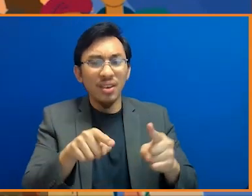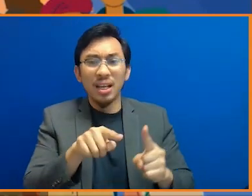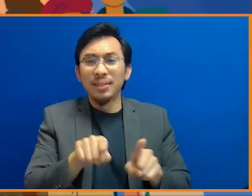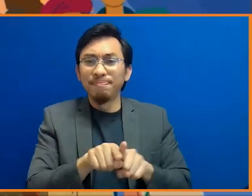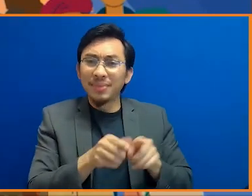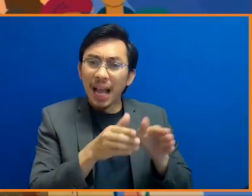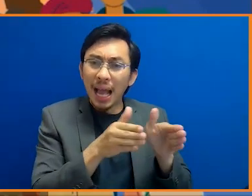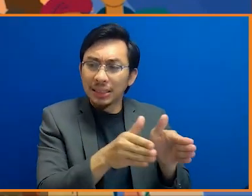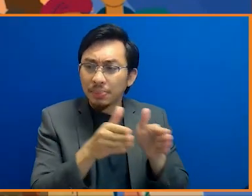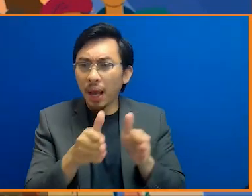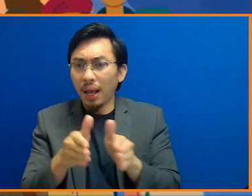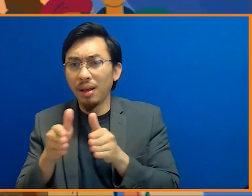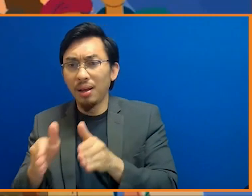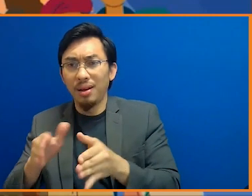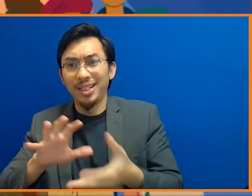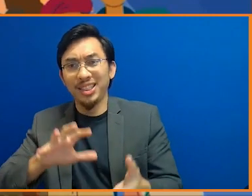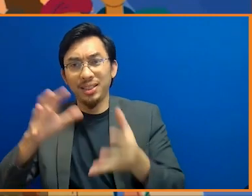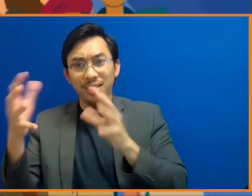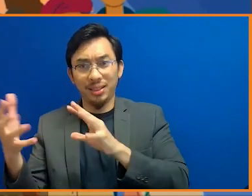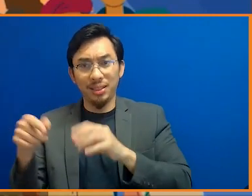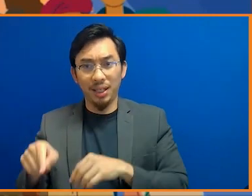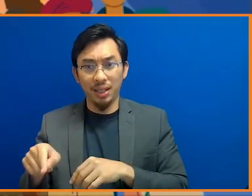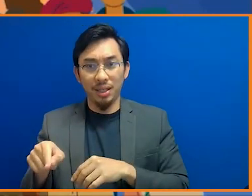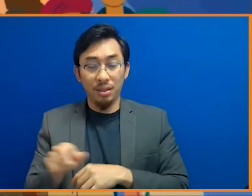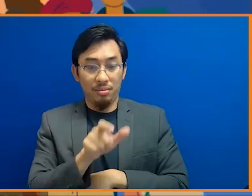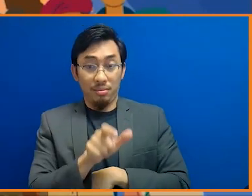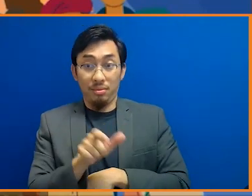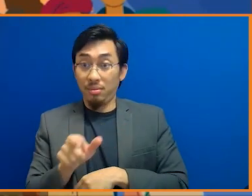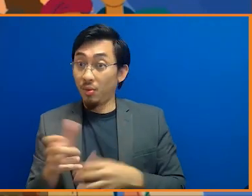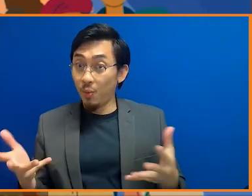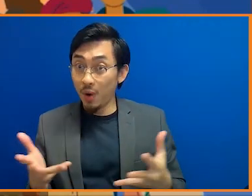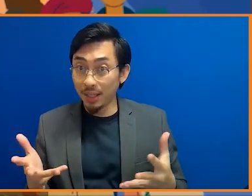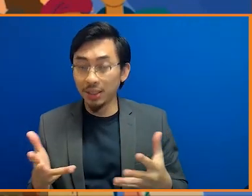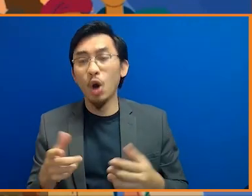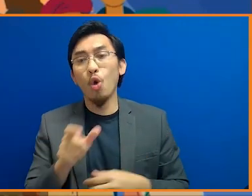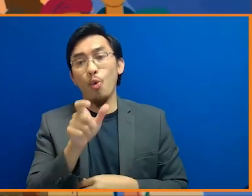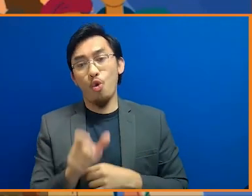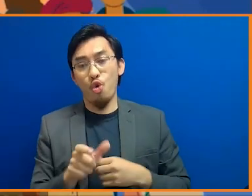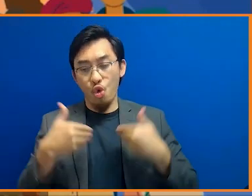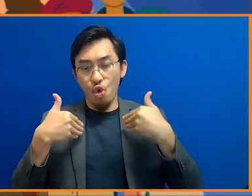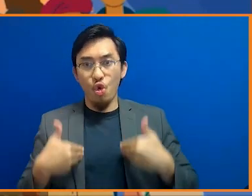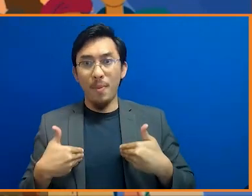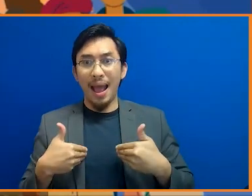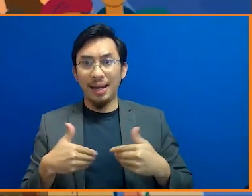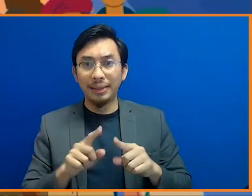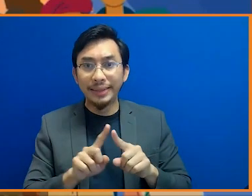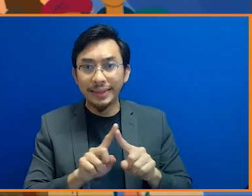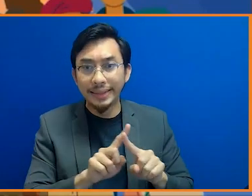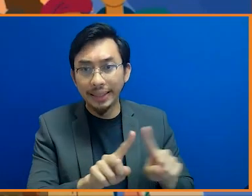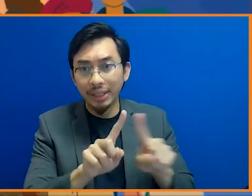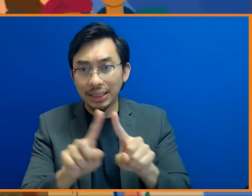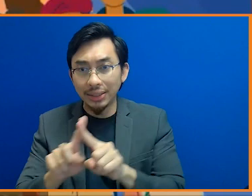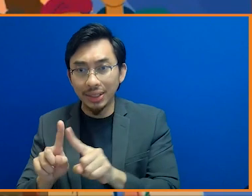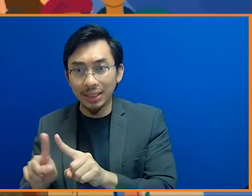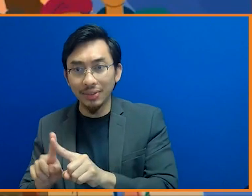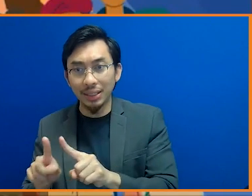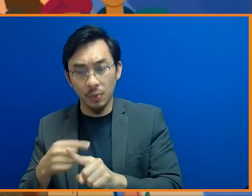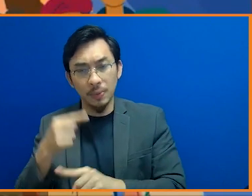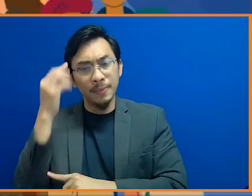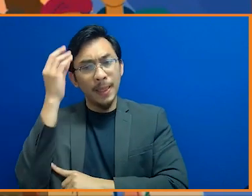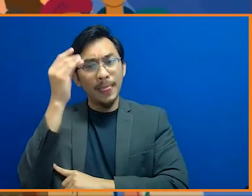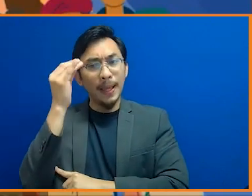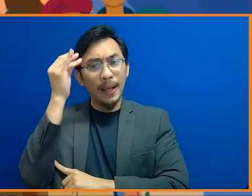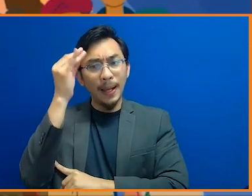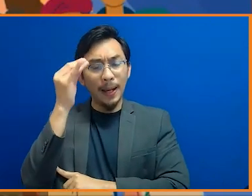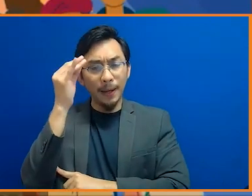of disaster itself, which is human. Okay, so that's why